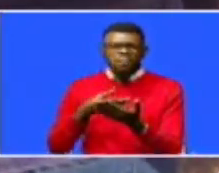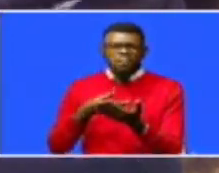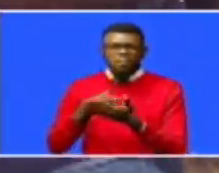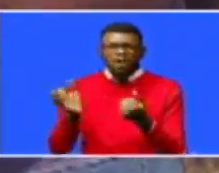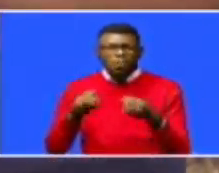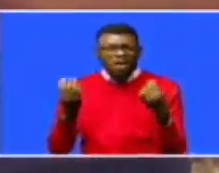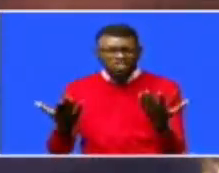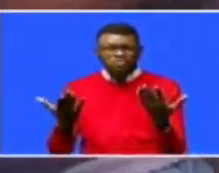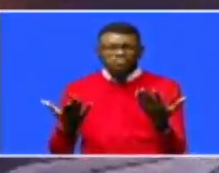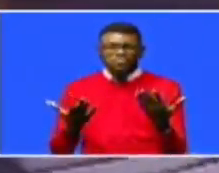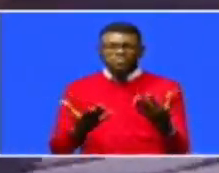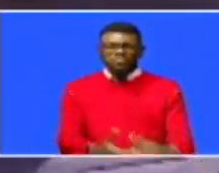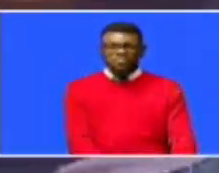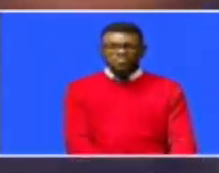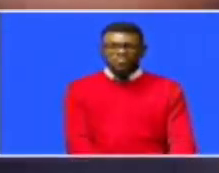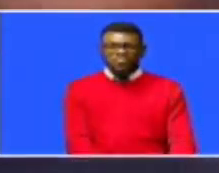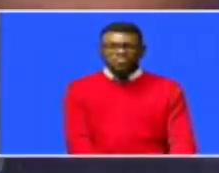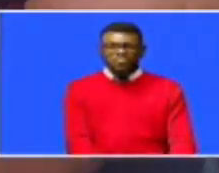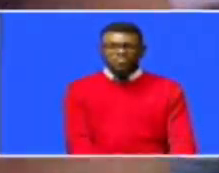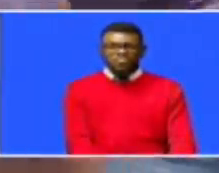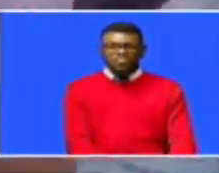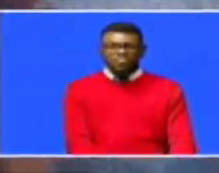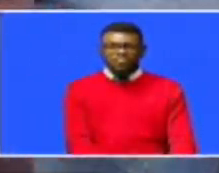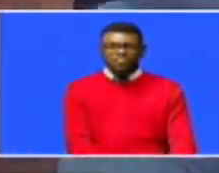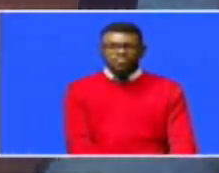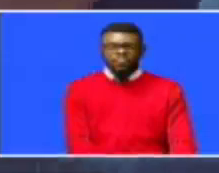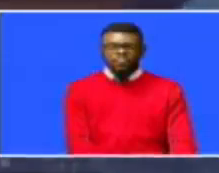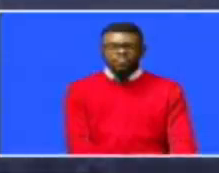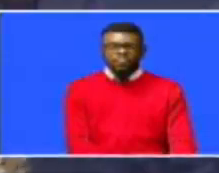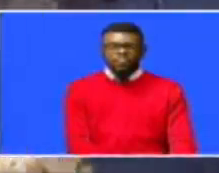Let's give them this when we get change.